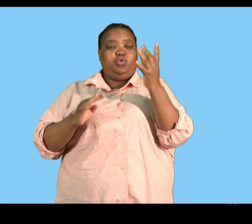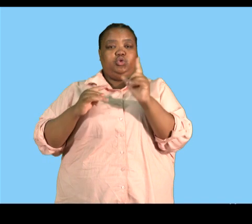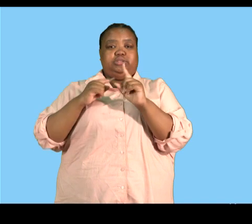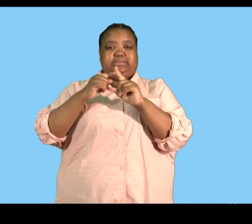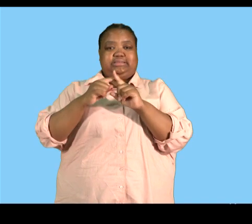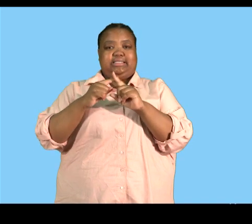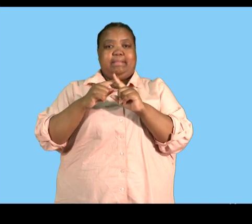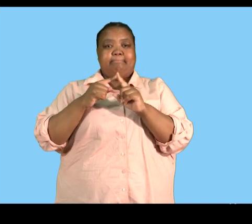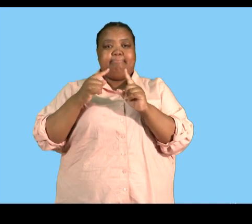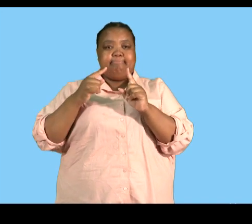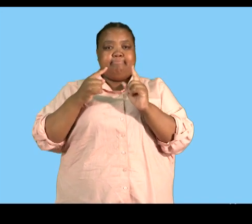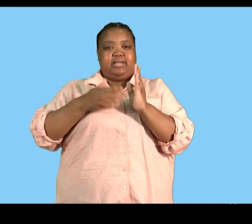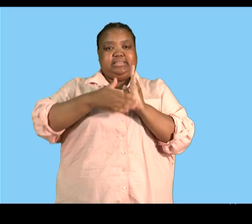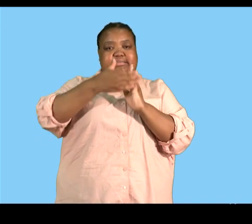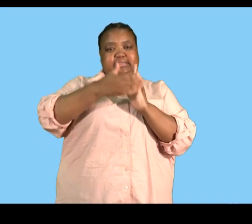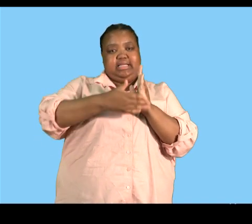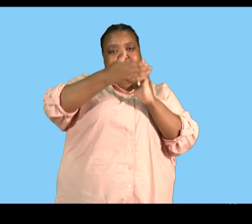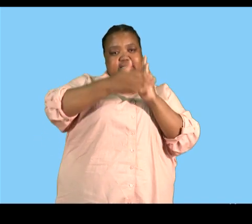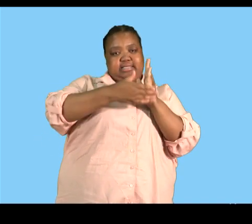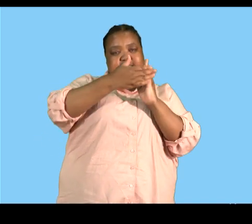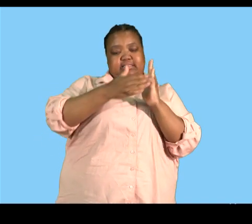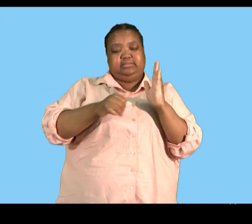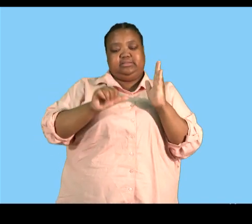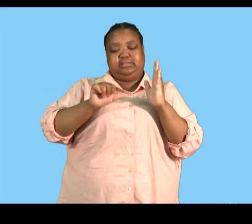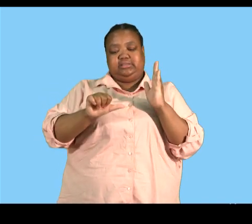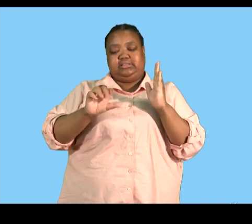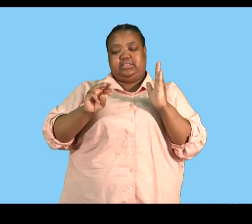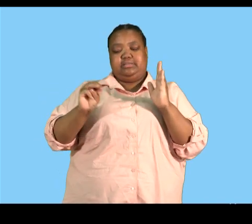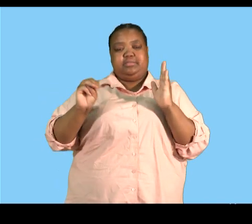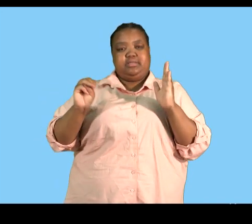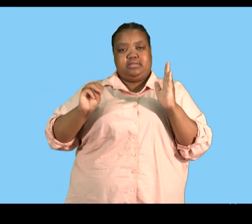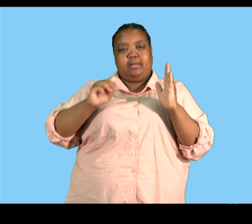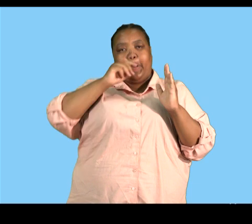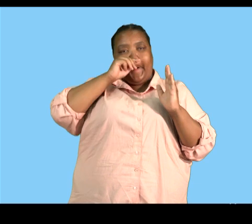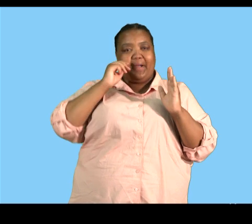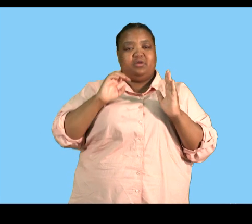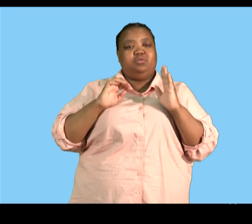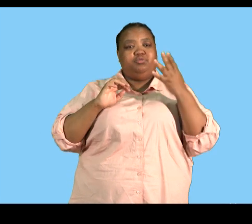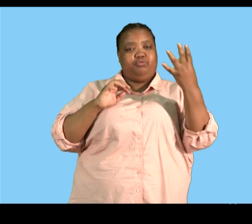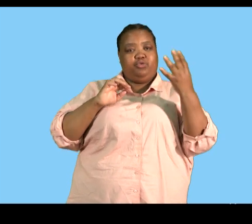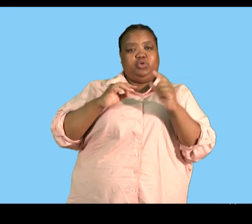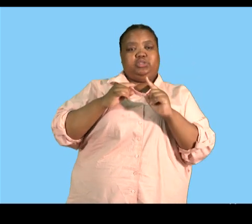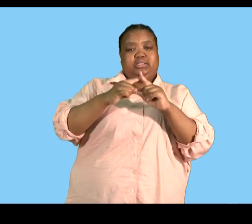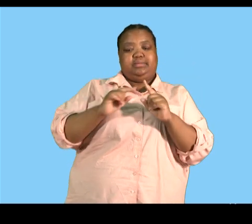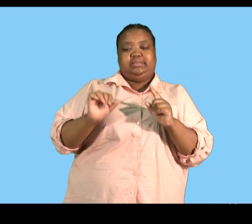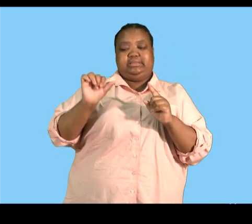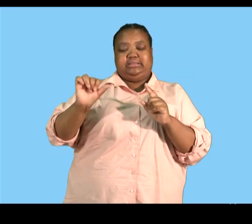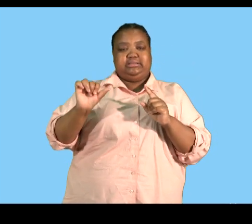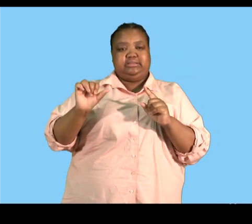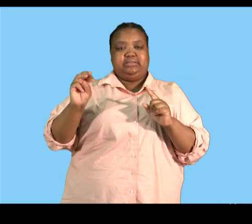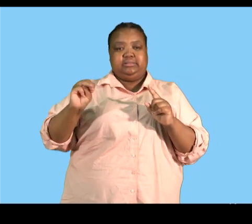side. So the side would be 6 meters. So 4 times 6 meters, it gives